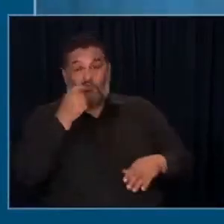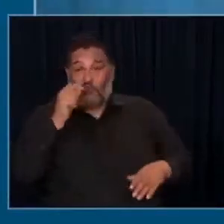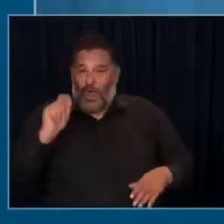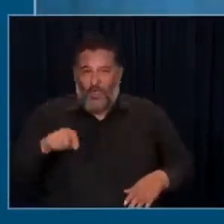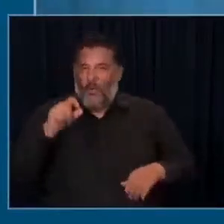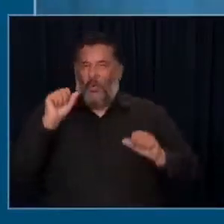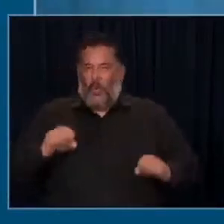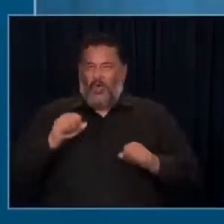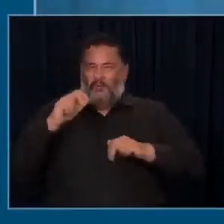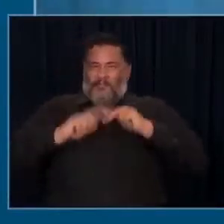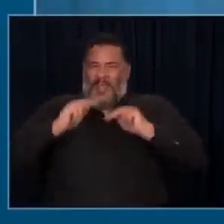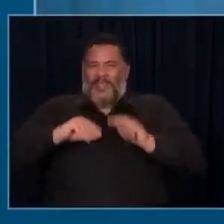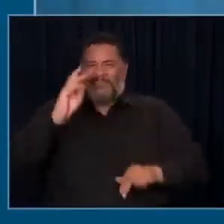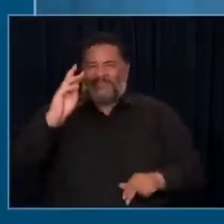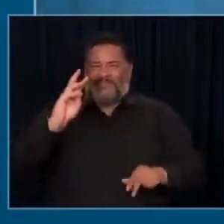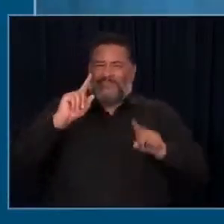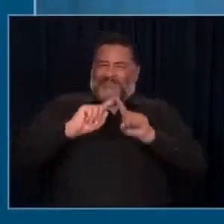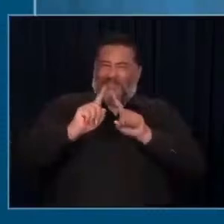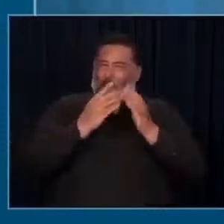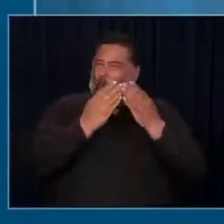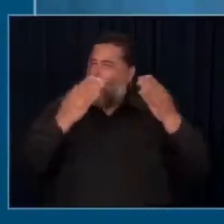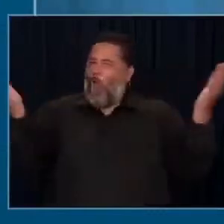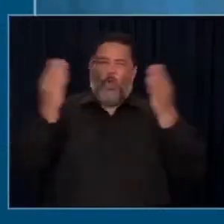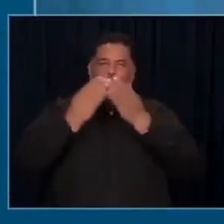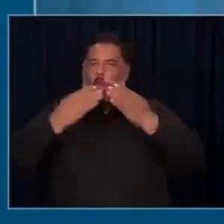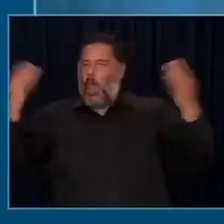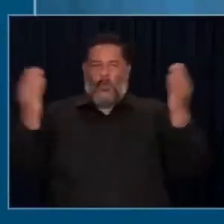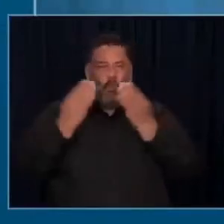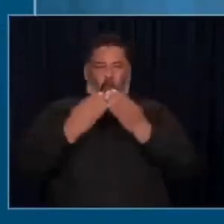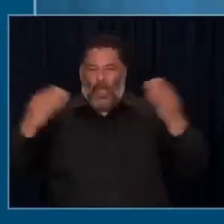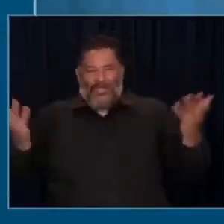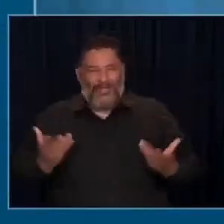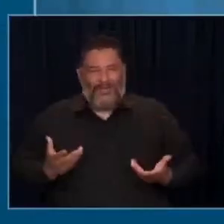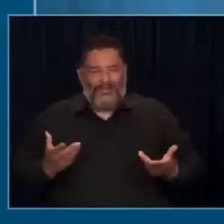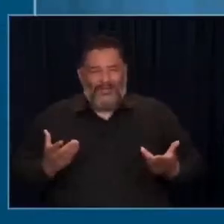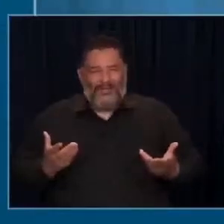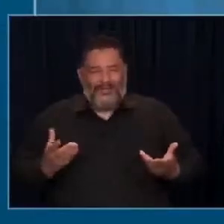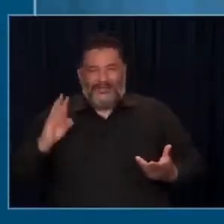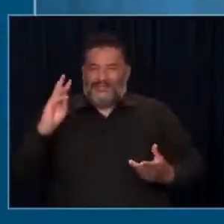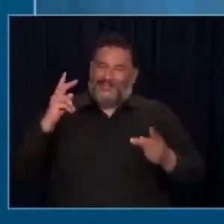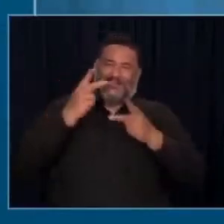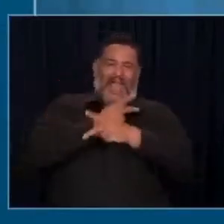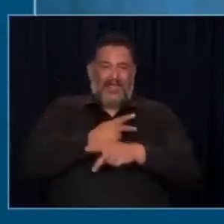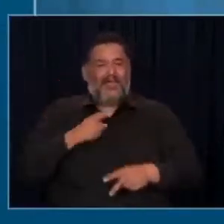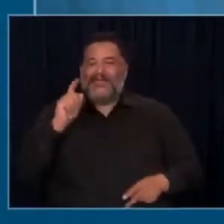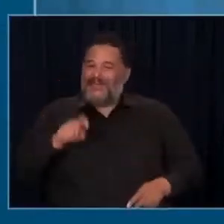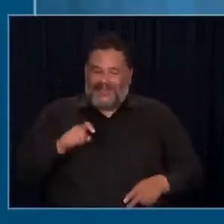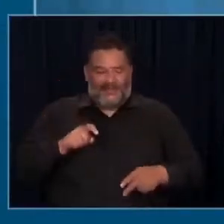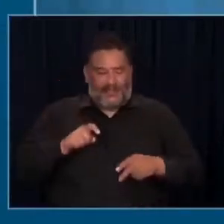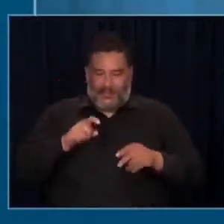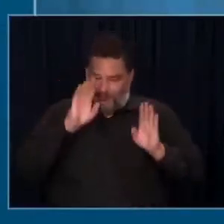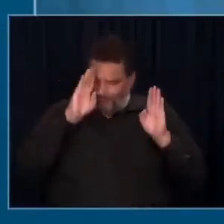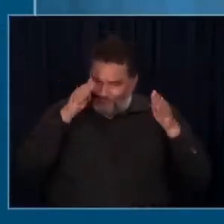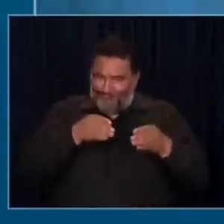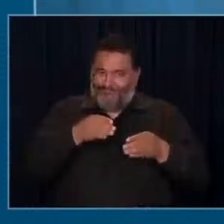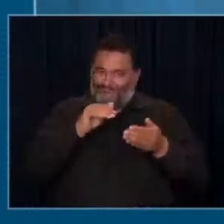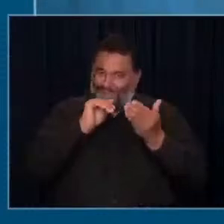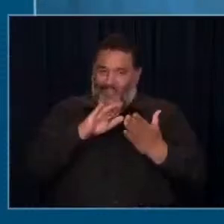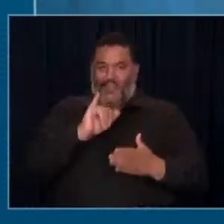6 times over. We need to sit down and we need to address this issue of taking care of this.